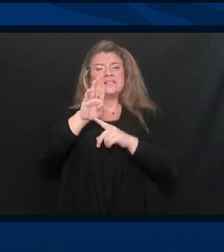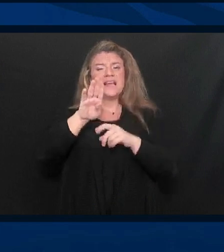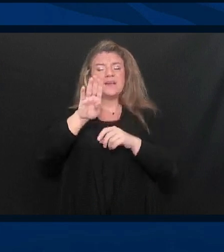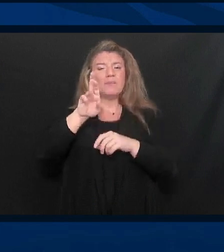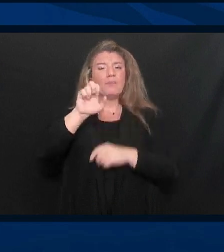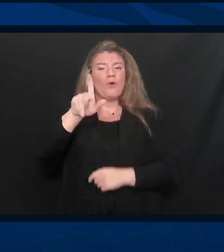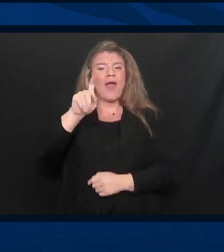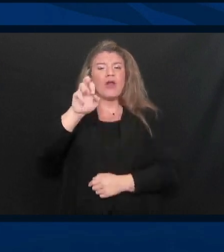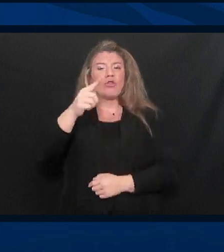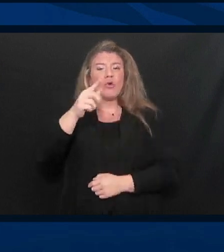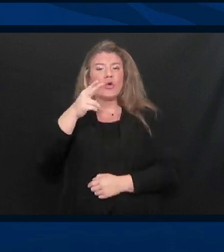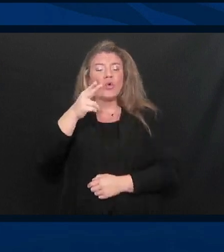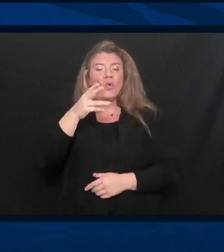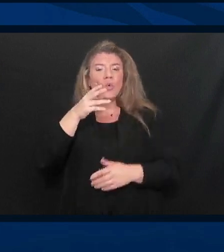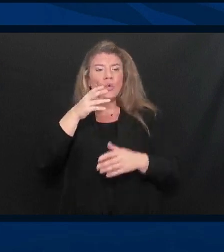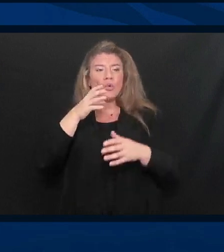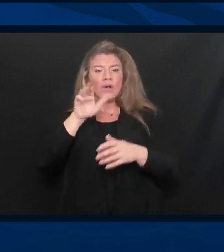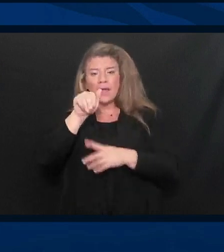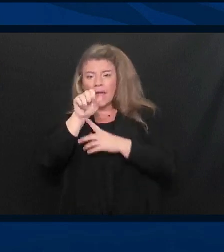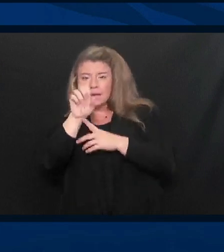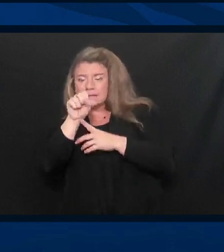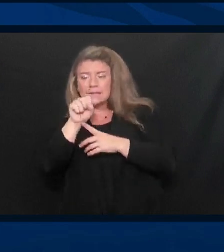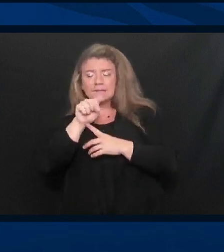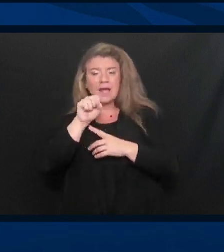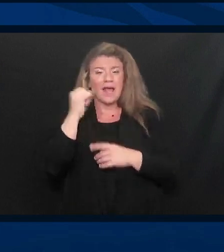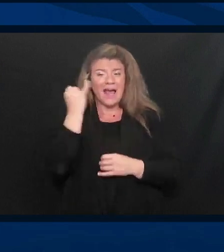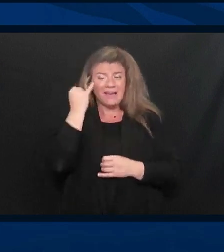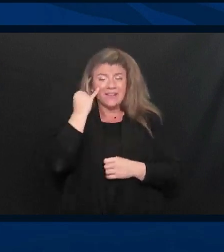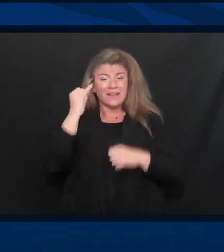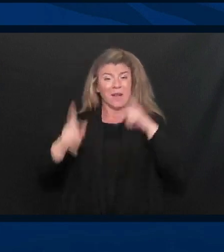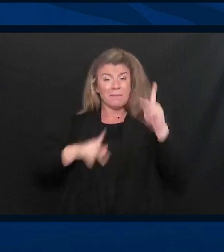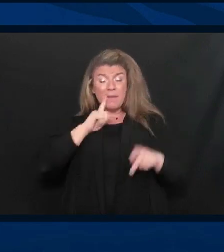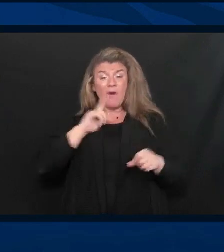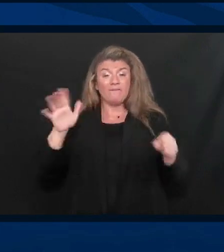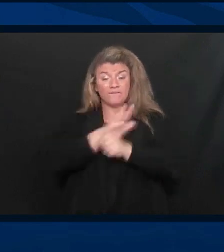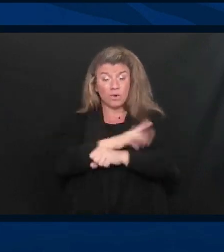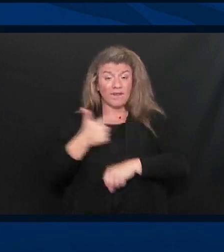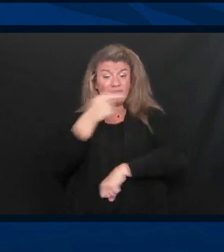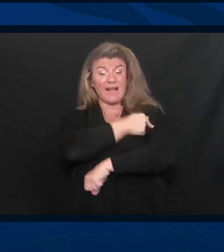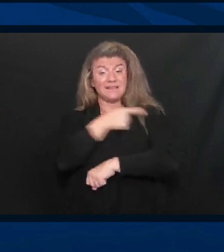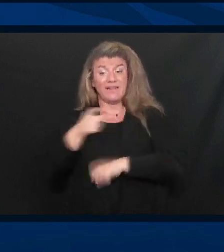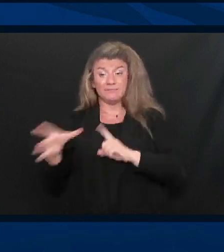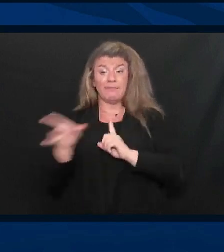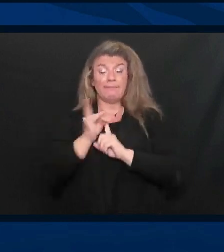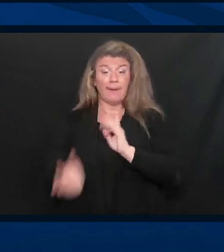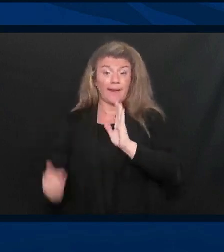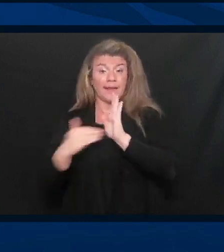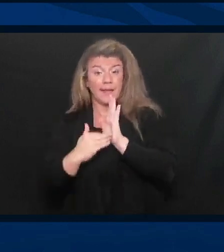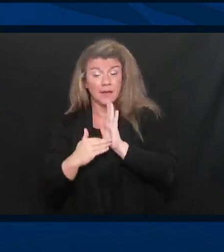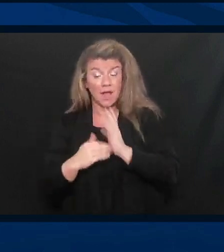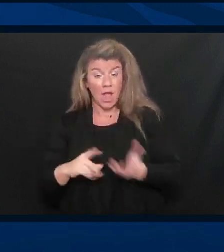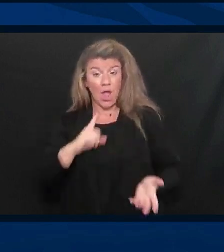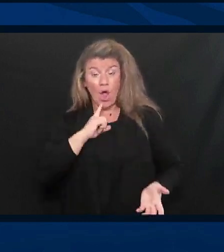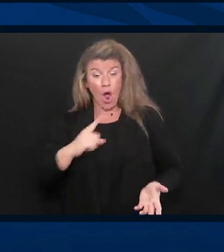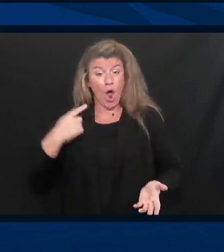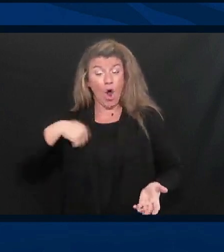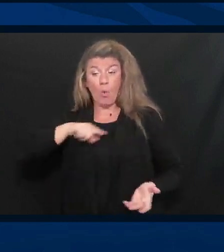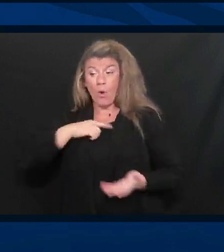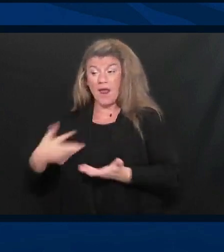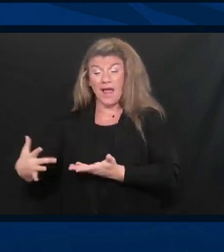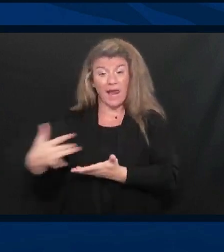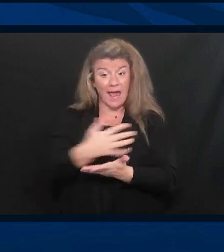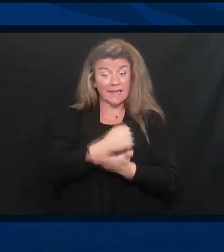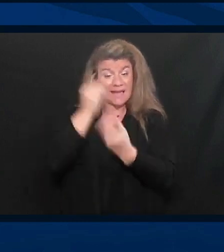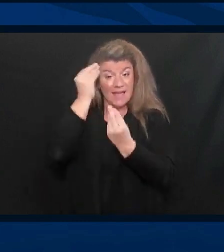cases of fully vaccinated people. My question is, are we collecting information or